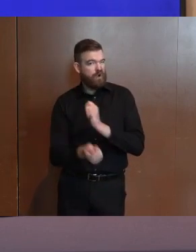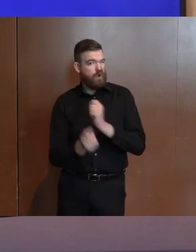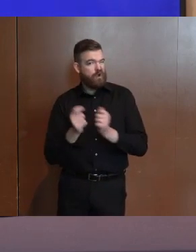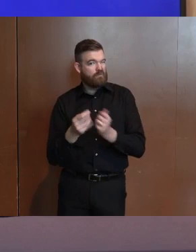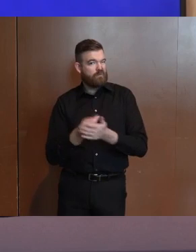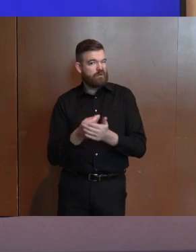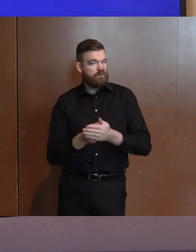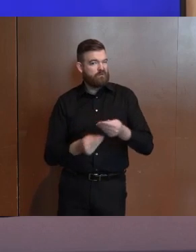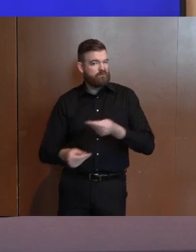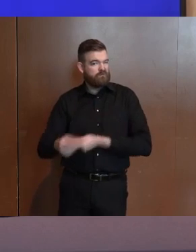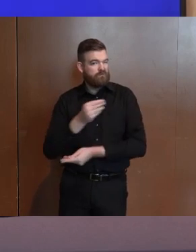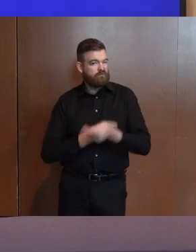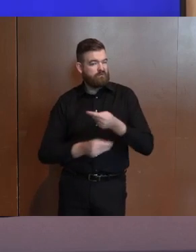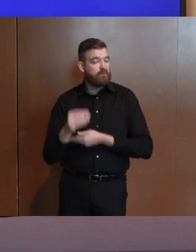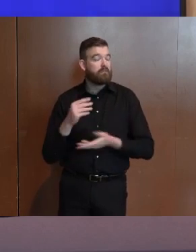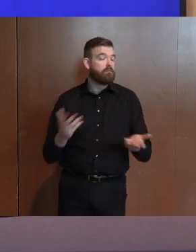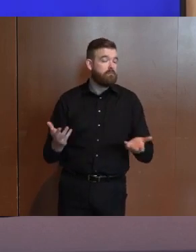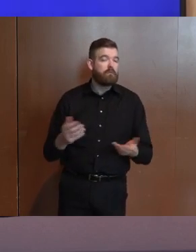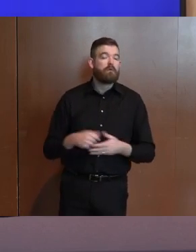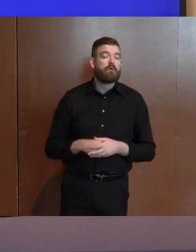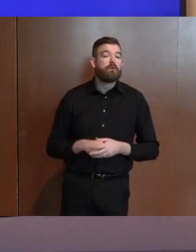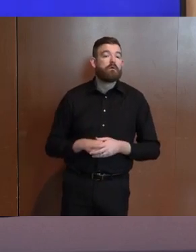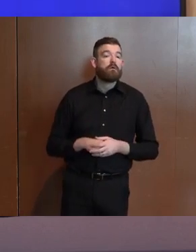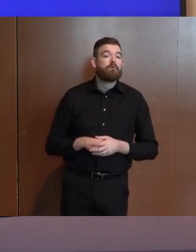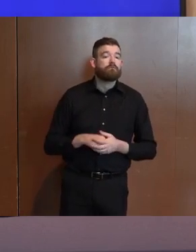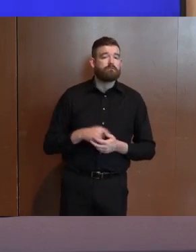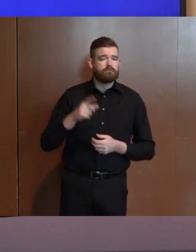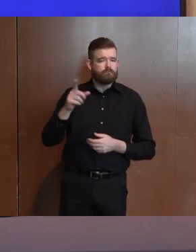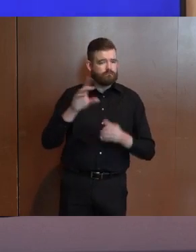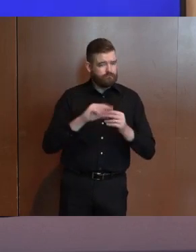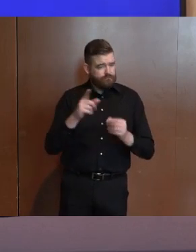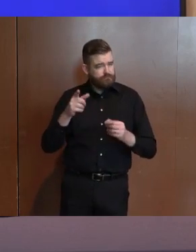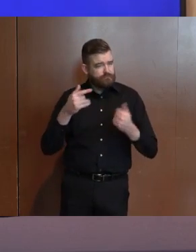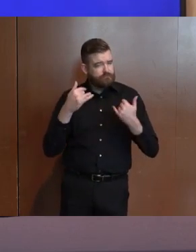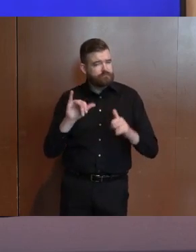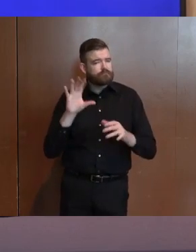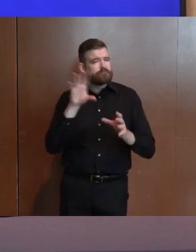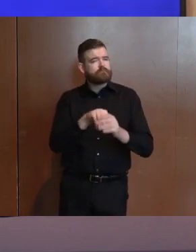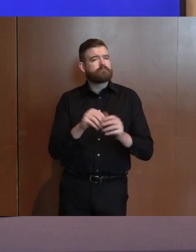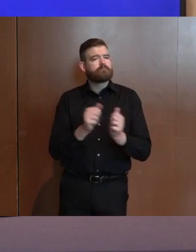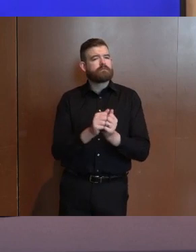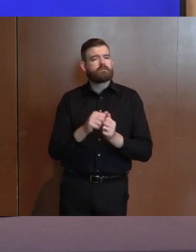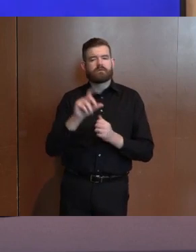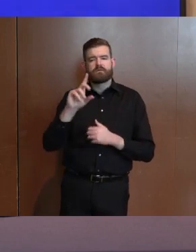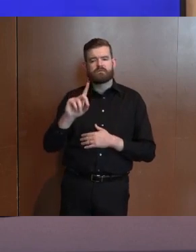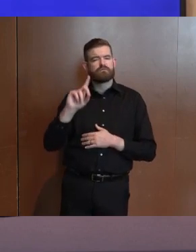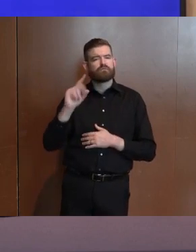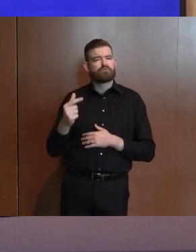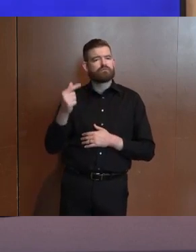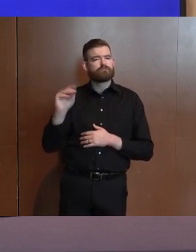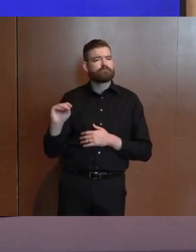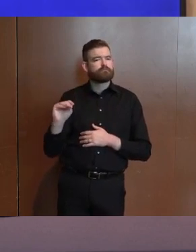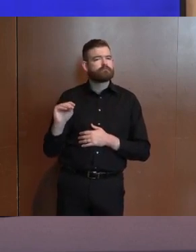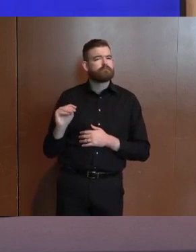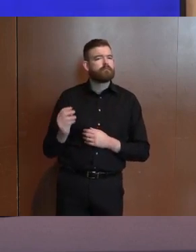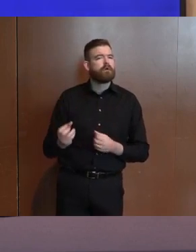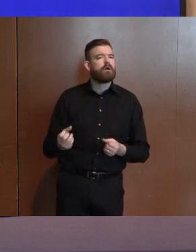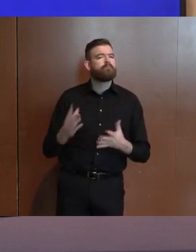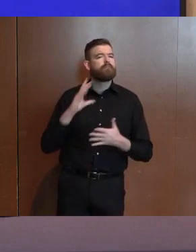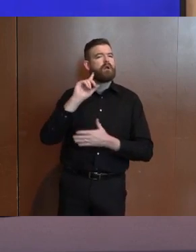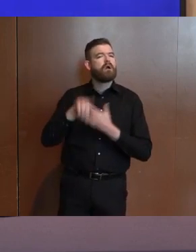you said a few weeks ago that you were still very much involved with the DGA. I'm just wondering, can you estimate the amount of hours per week you spend